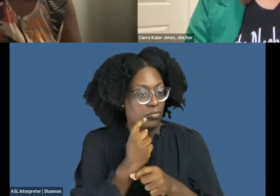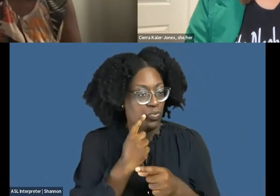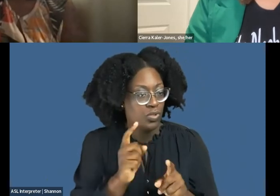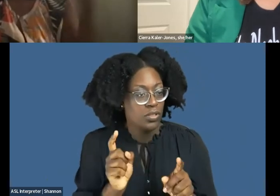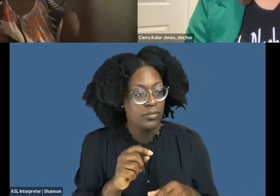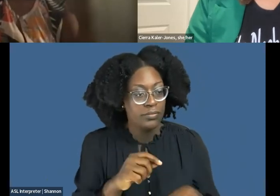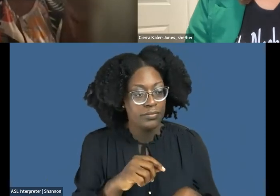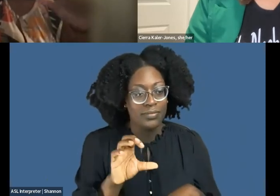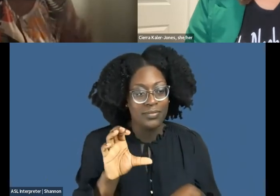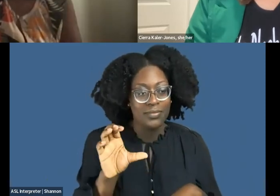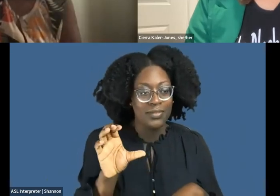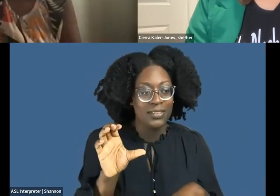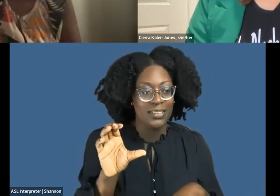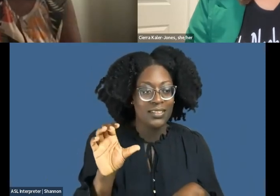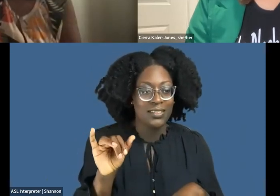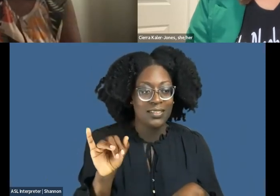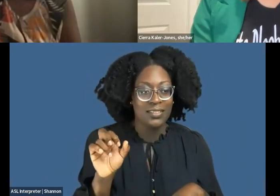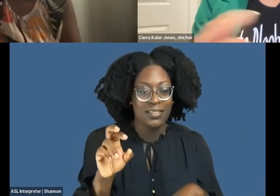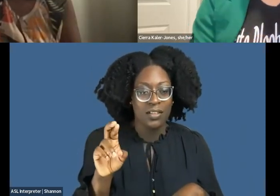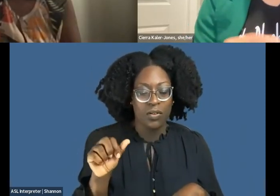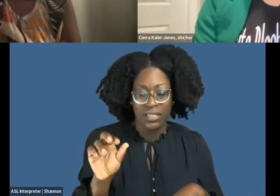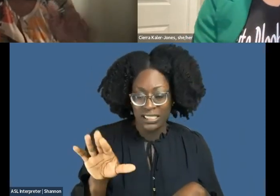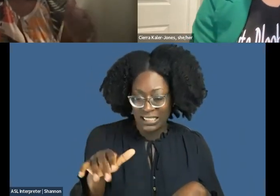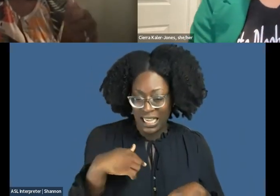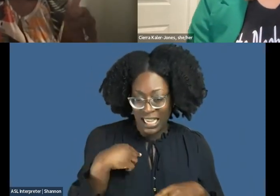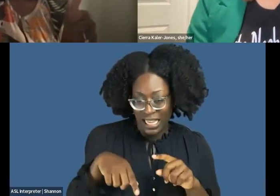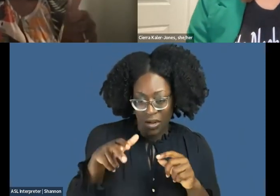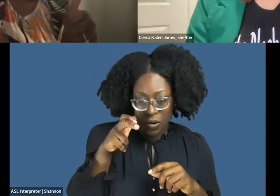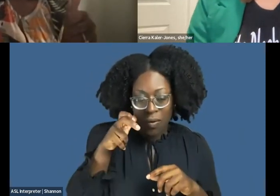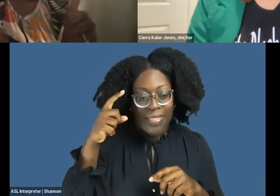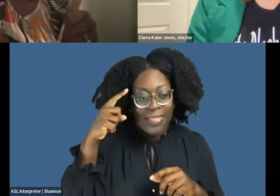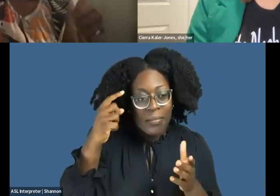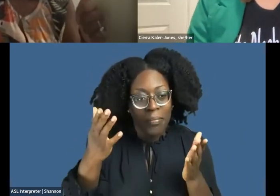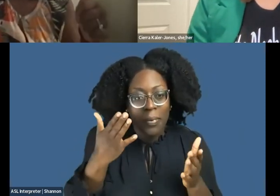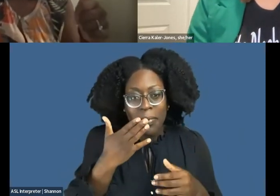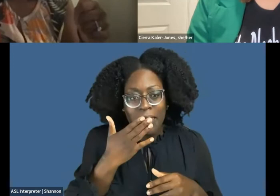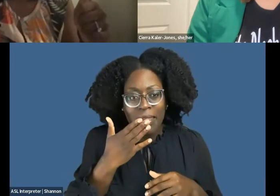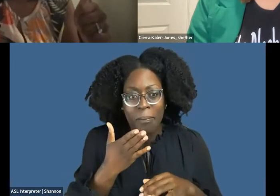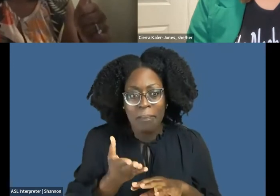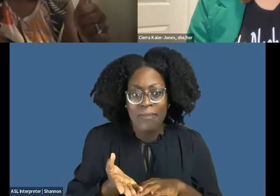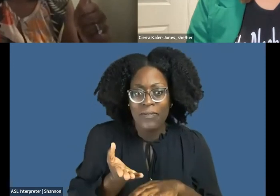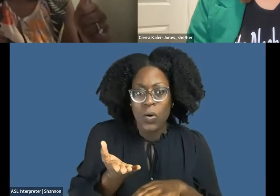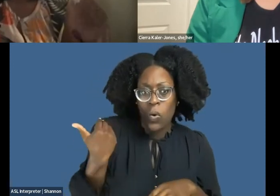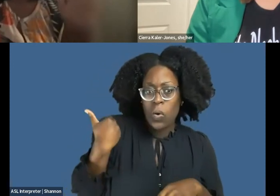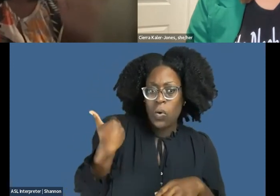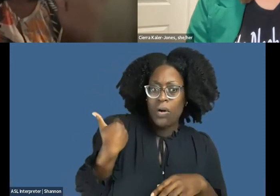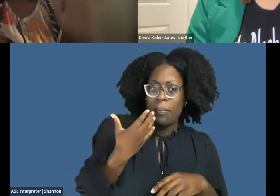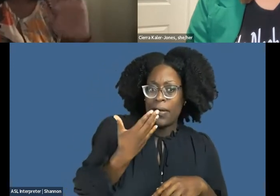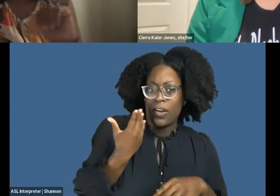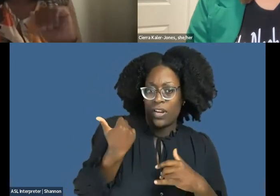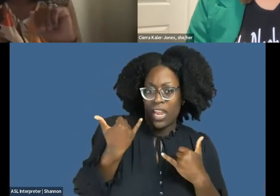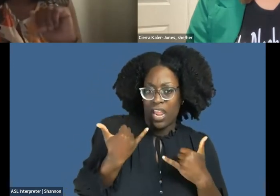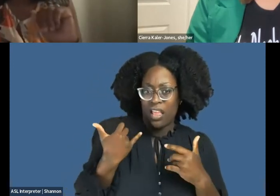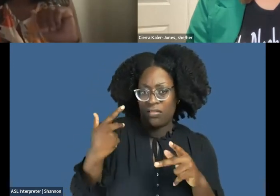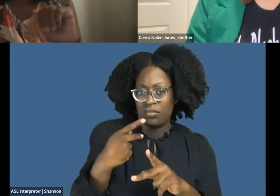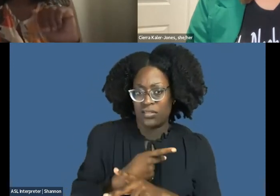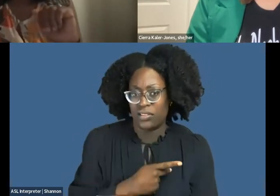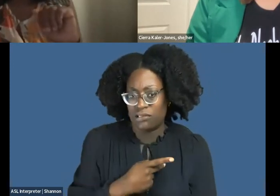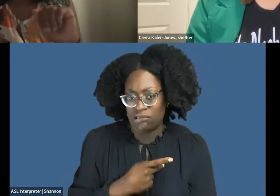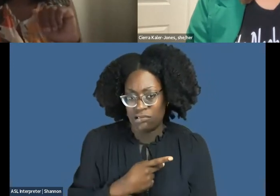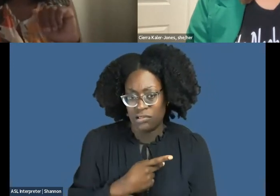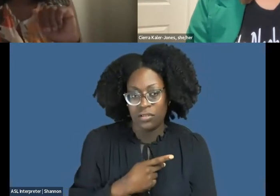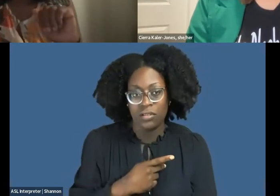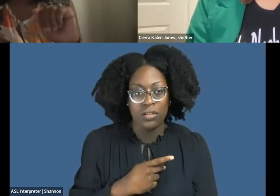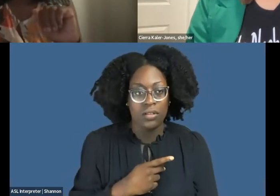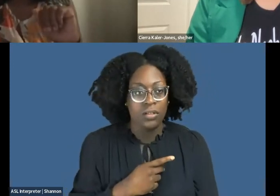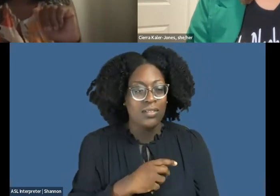Yeah, it looks like we can't hear you. I think it might have been better before. Yeah, it was just very